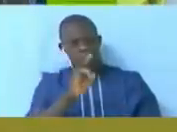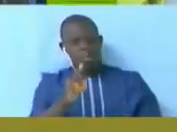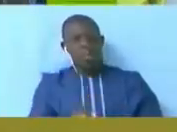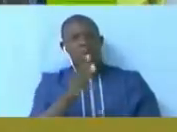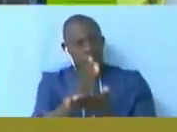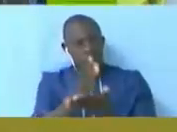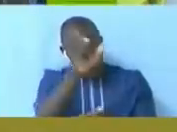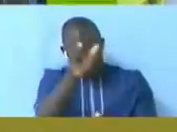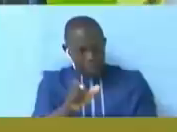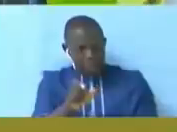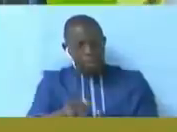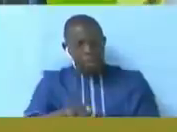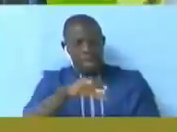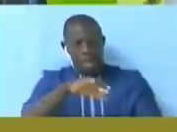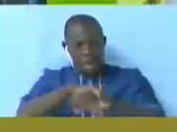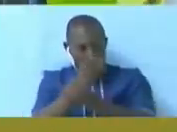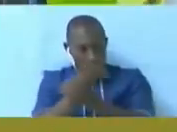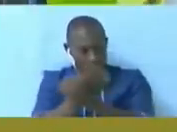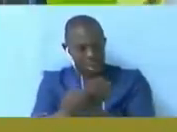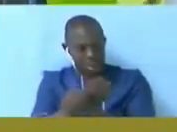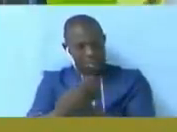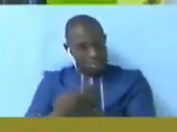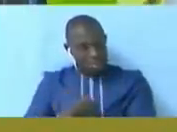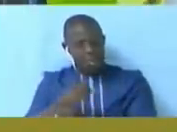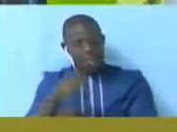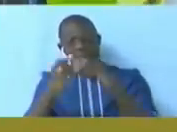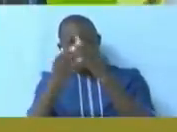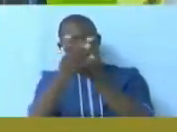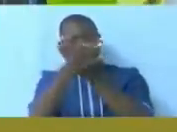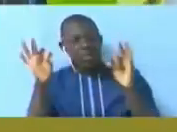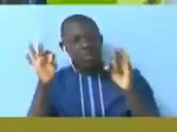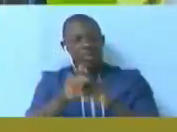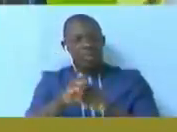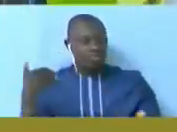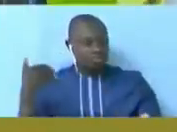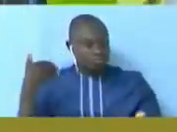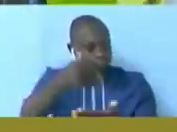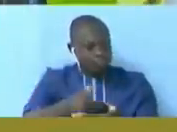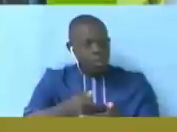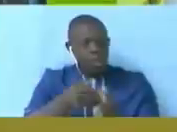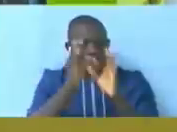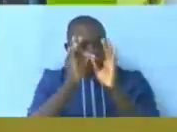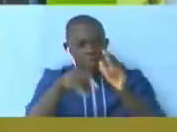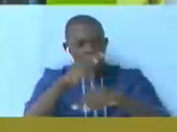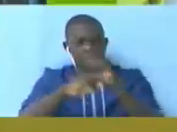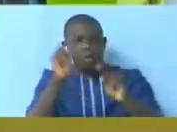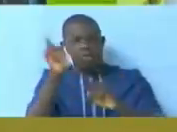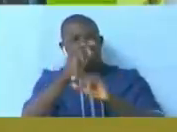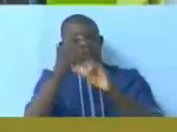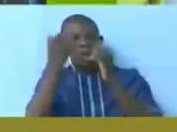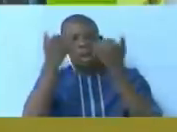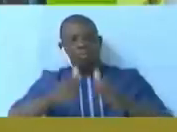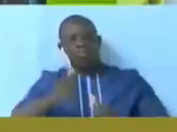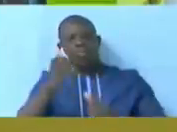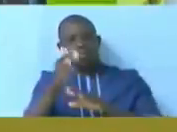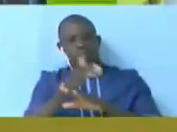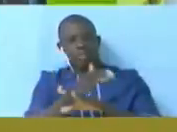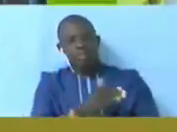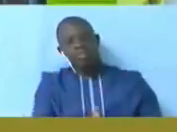ya sindi dula. And will not be released. Ita bula. Until when he gives his testimony. Fo wado mi yalan ka la ya sediandro di.